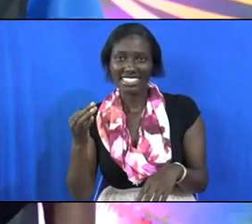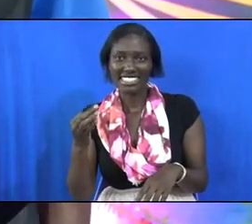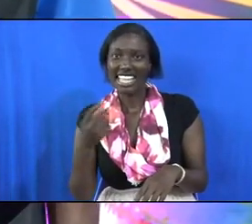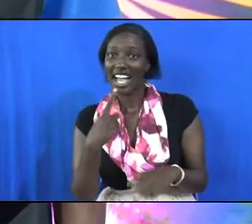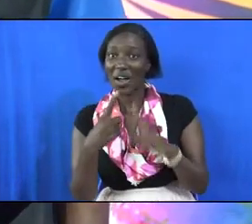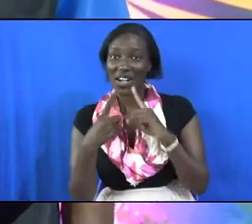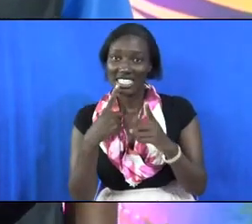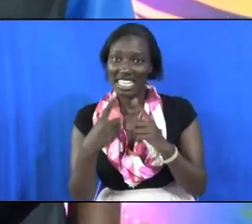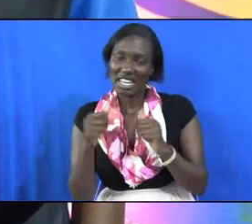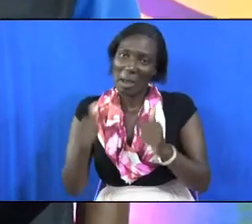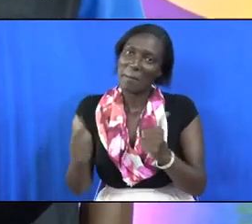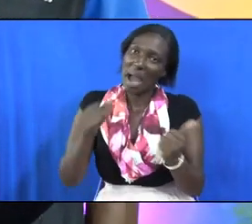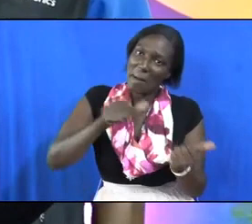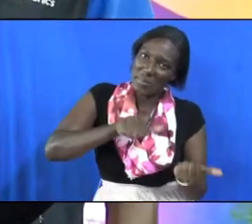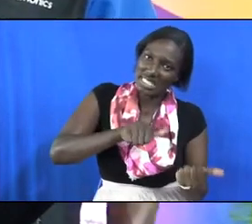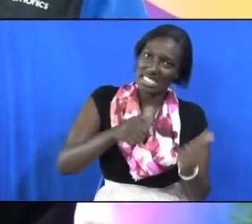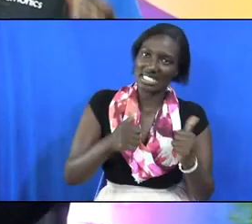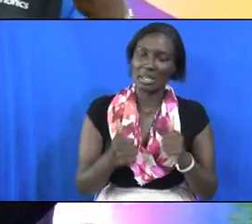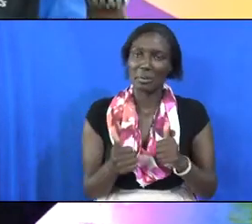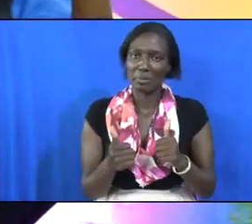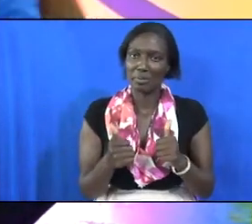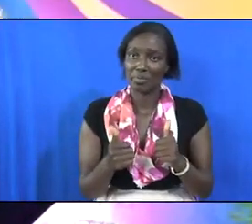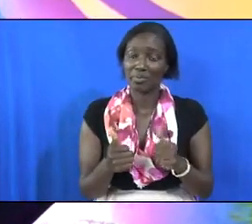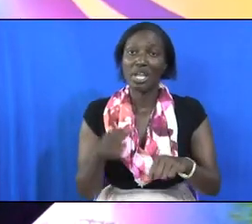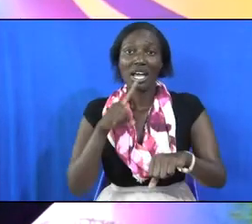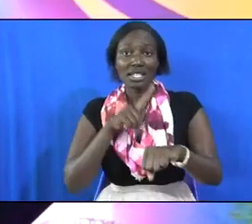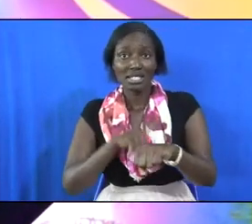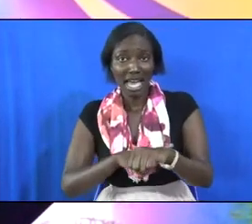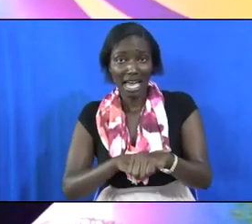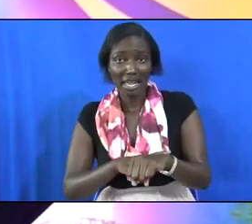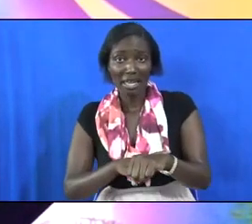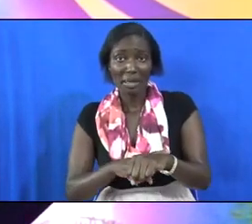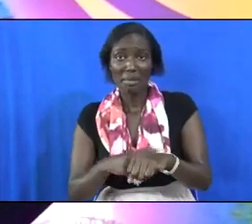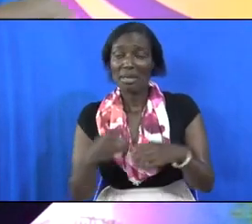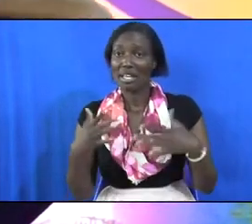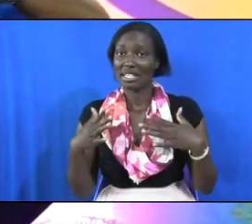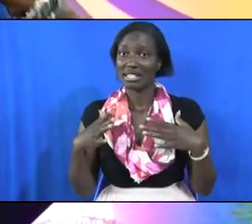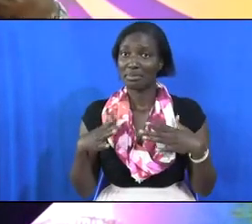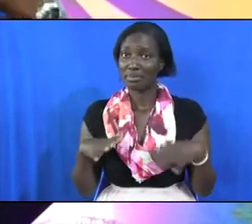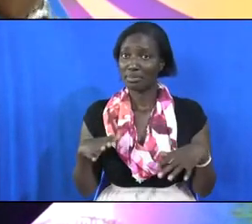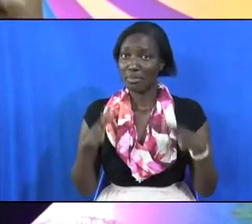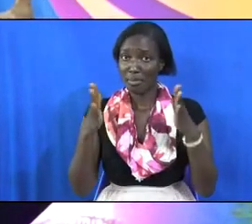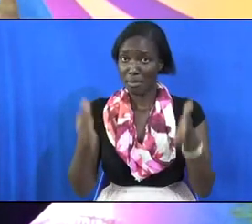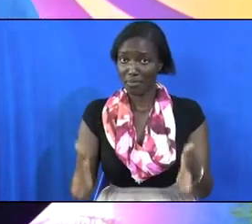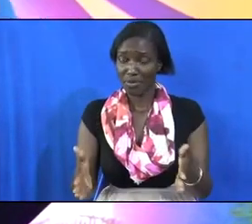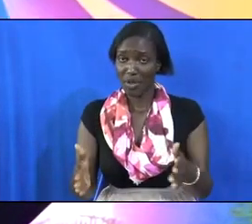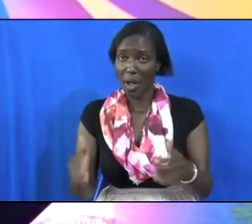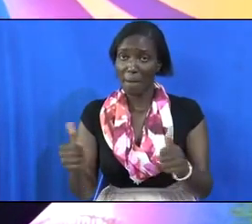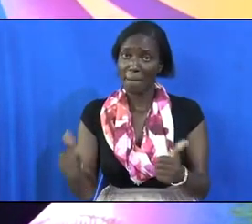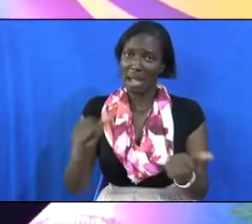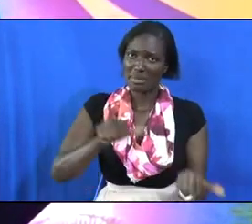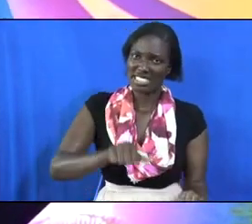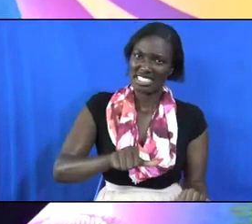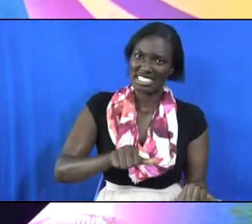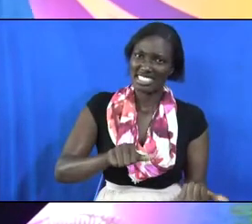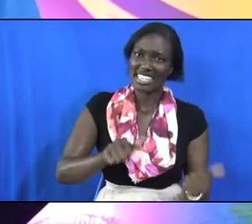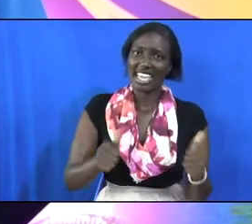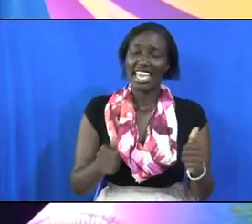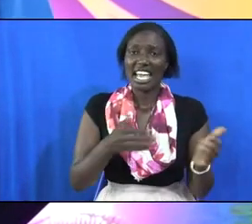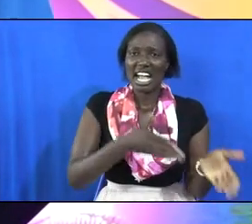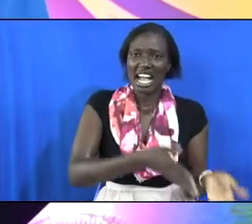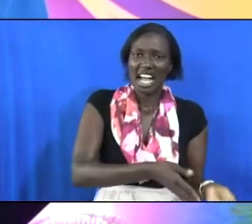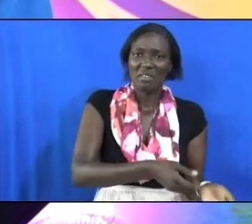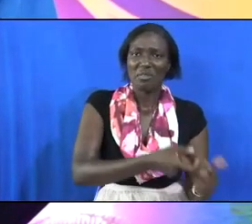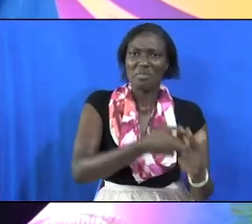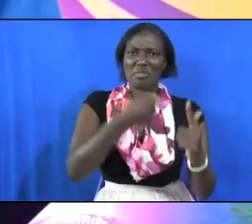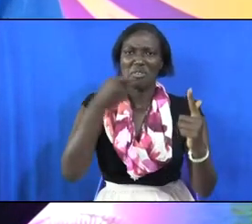baptism. Yes, baptism. When someone is baptized, he gets out clean from sin.